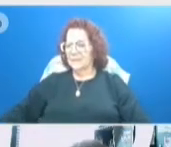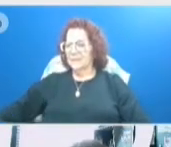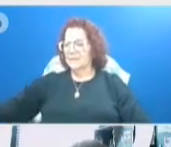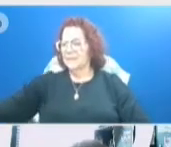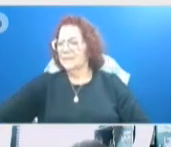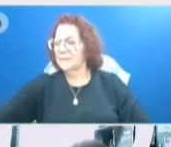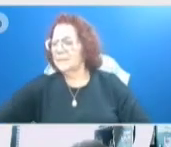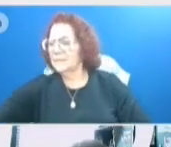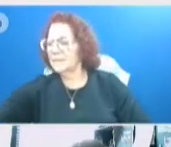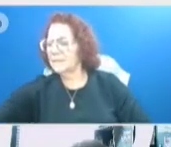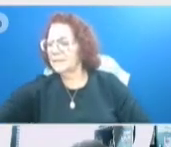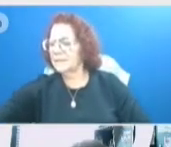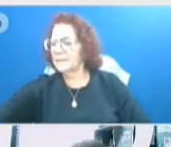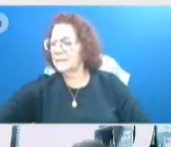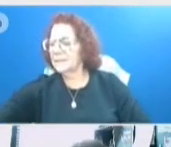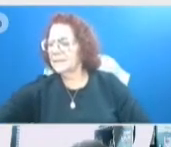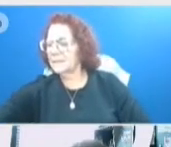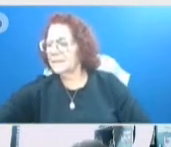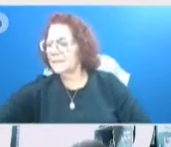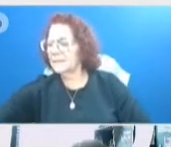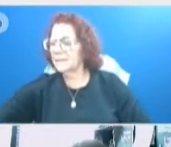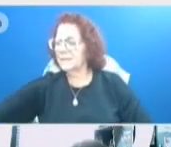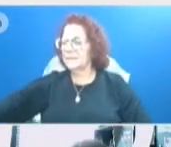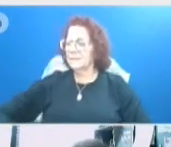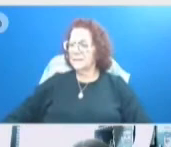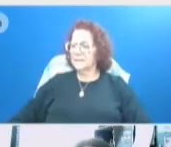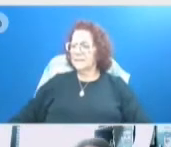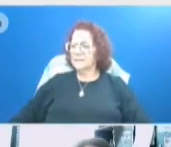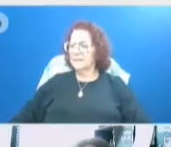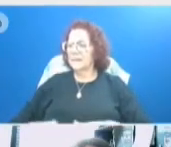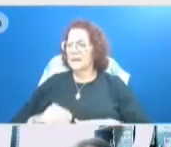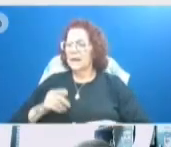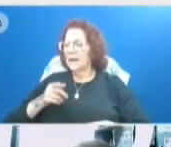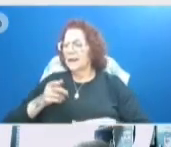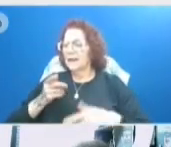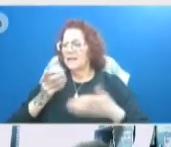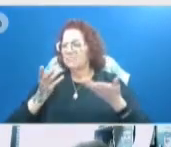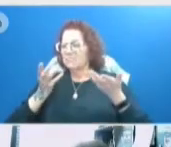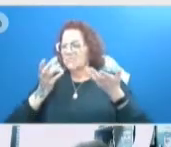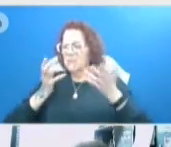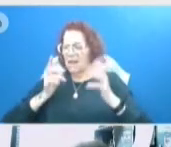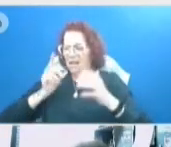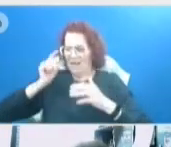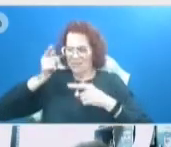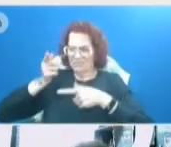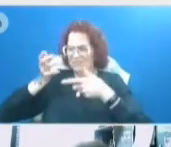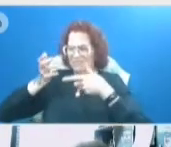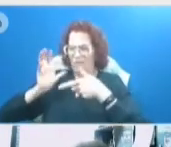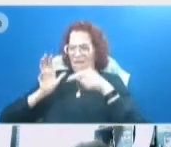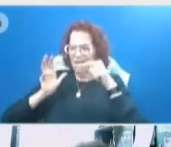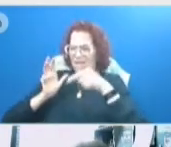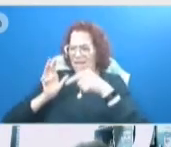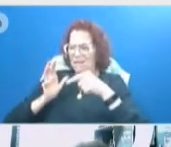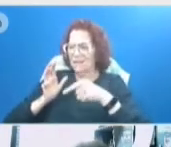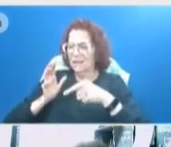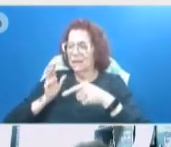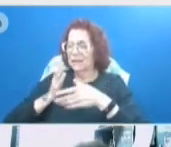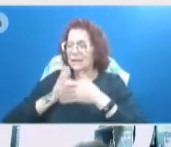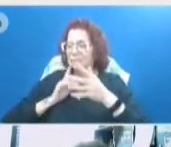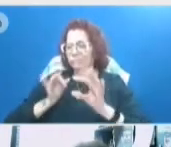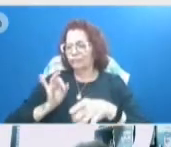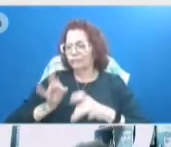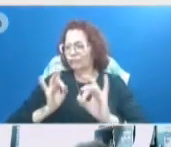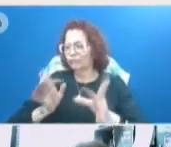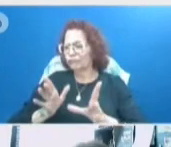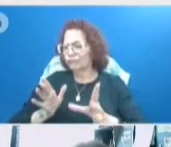us to, that we run the risk of next year's budget not being quite so kind to us. So I'm certainly willing to pursue that, because I think it is